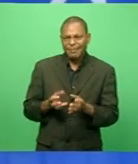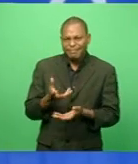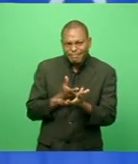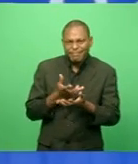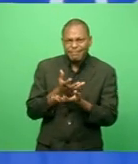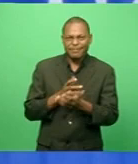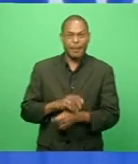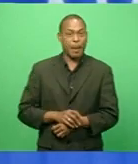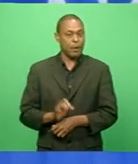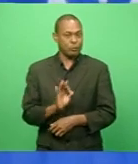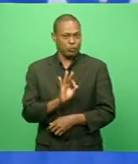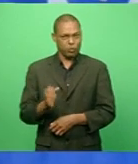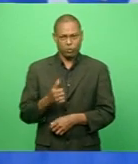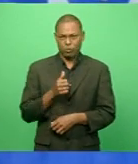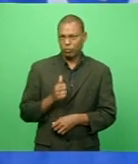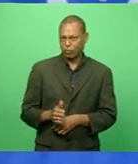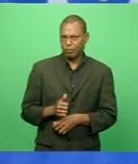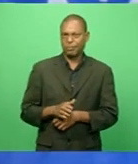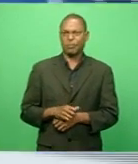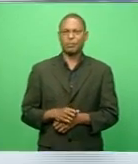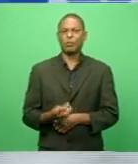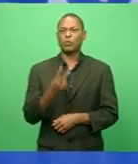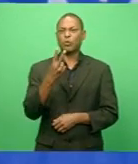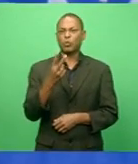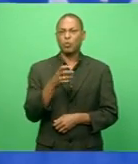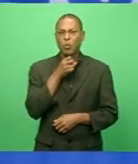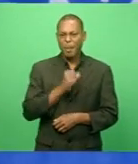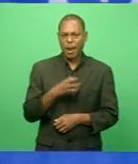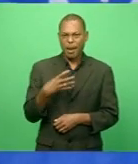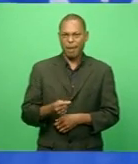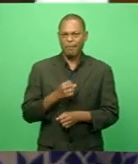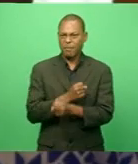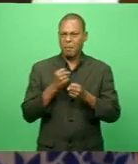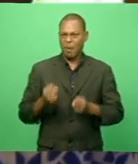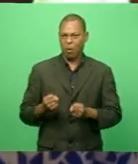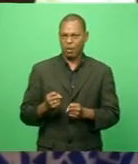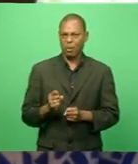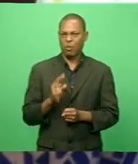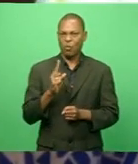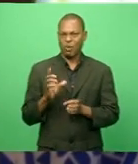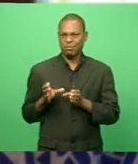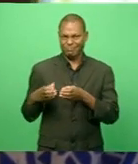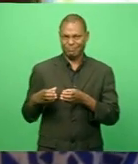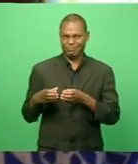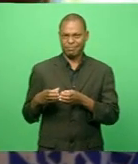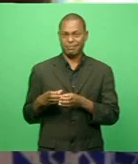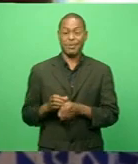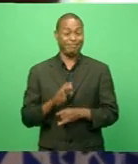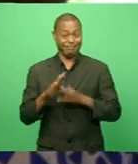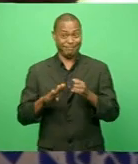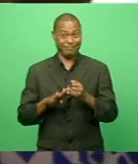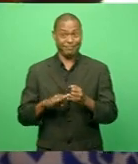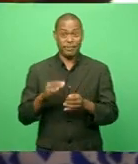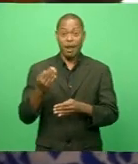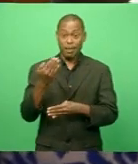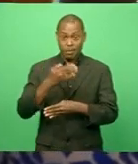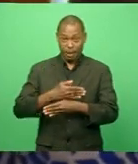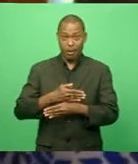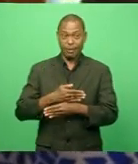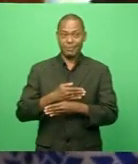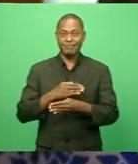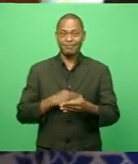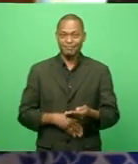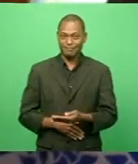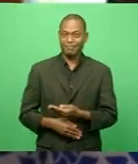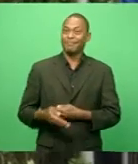unusual scenario. 2 men holding power over 1 party. Ngavoka insists, however, that at the end of the day, he is calling the shots and he